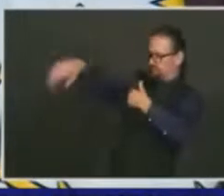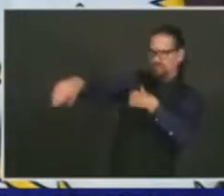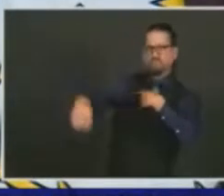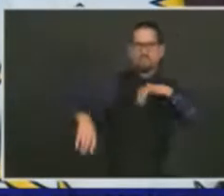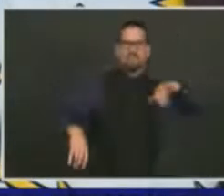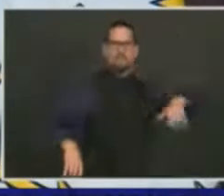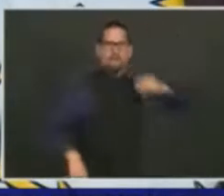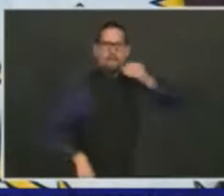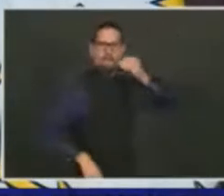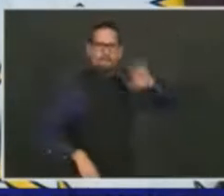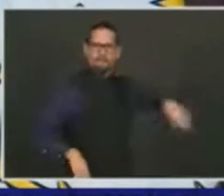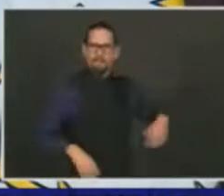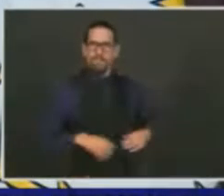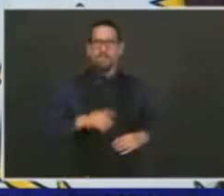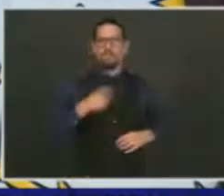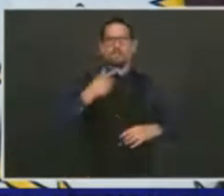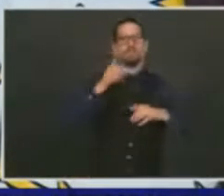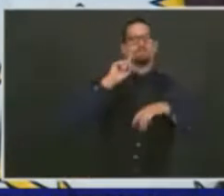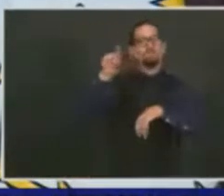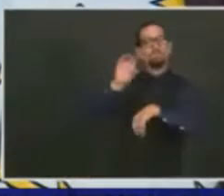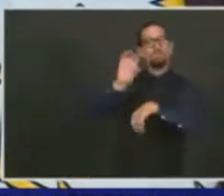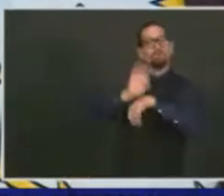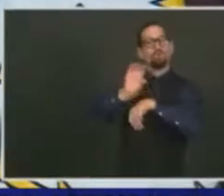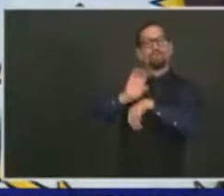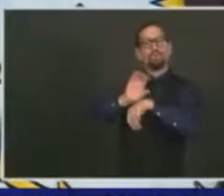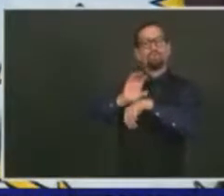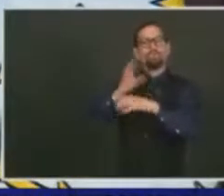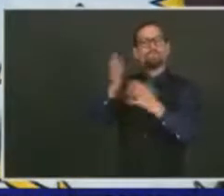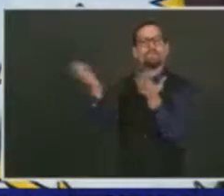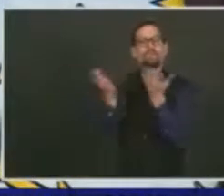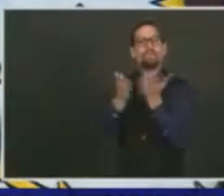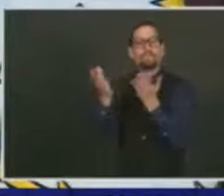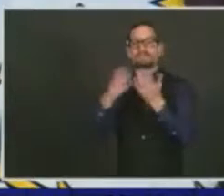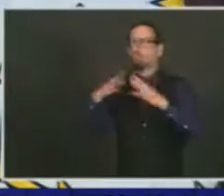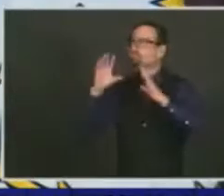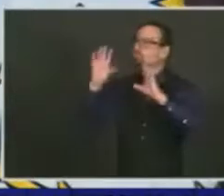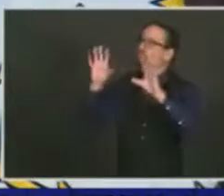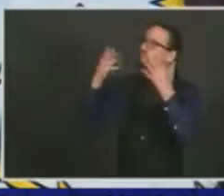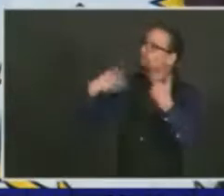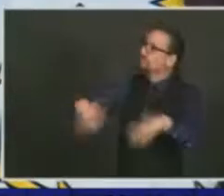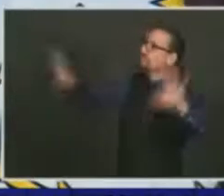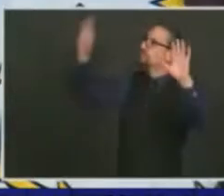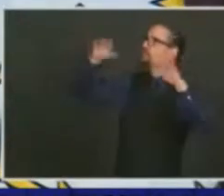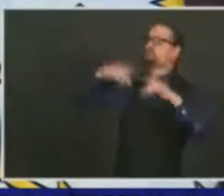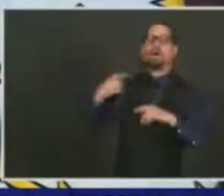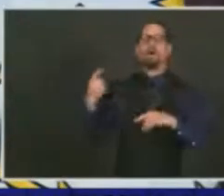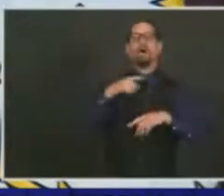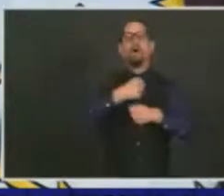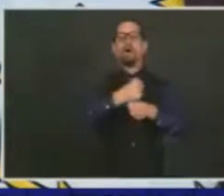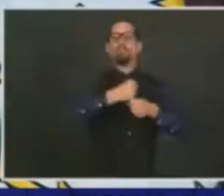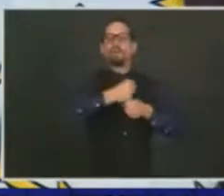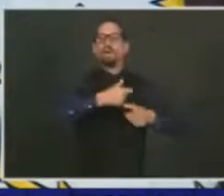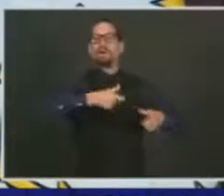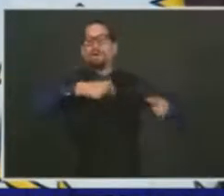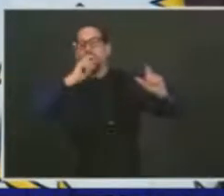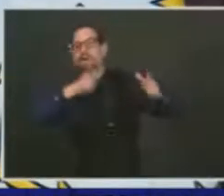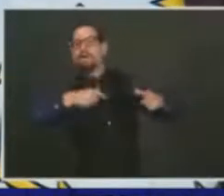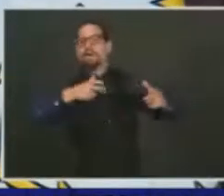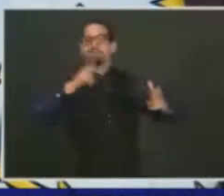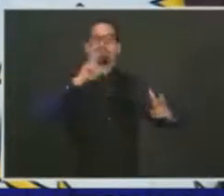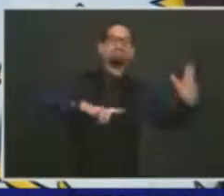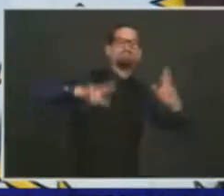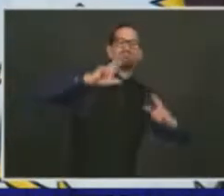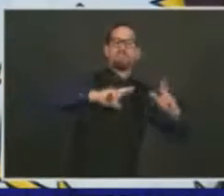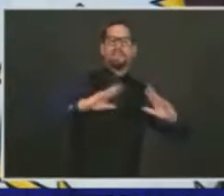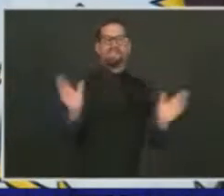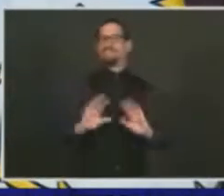house for brunch after church. You don't need to have friends over for dinner or lunch. You don't